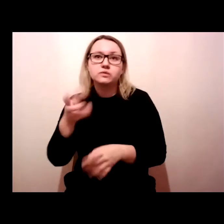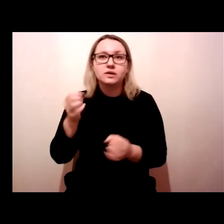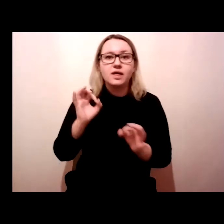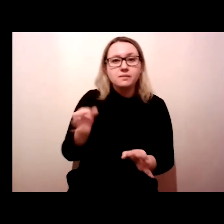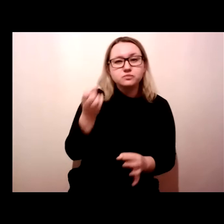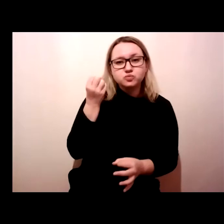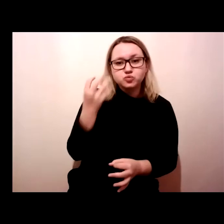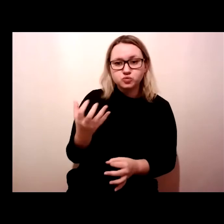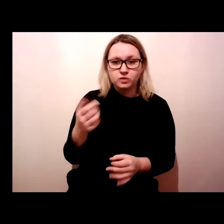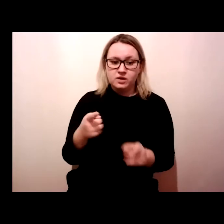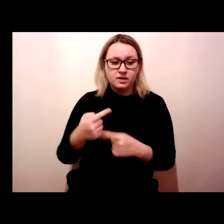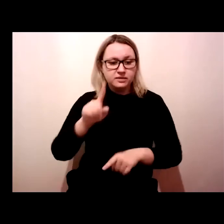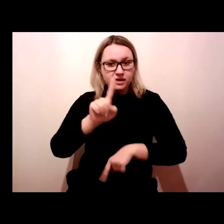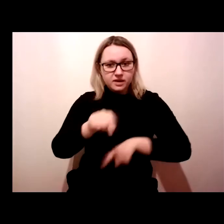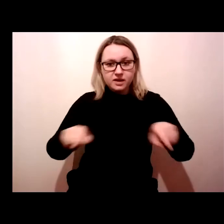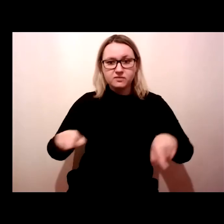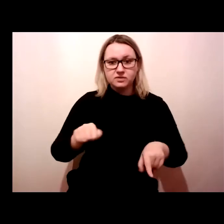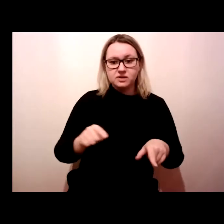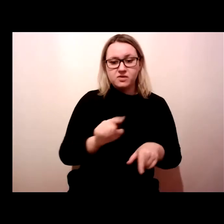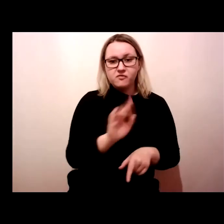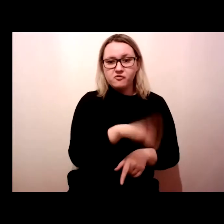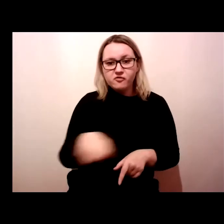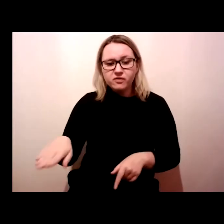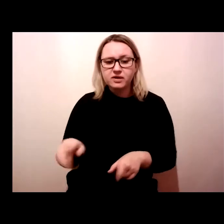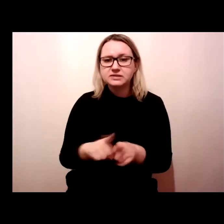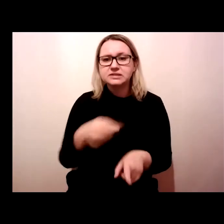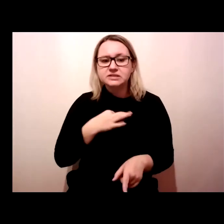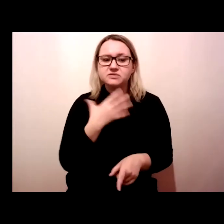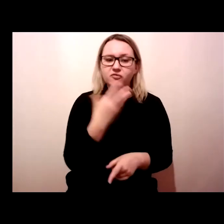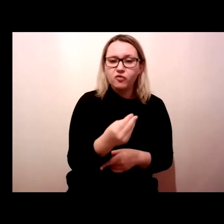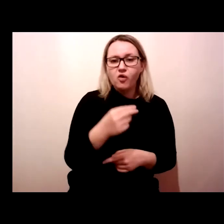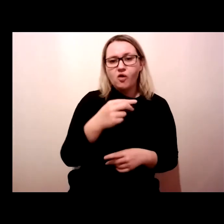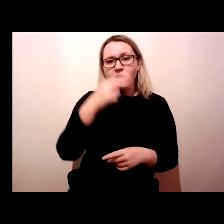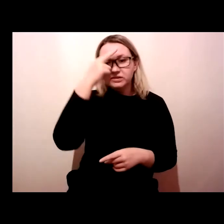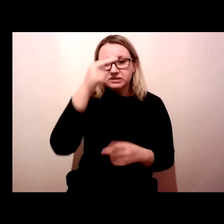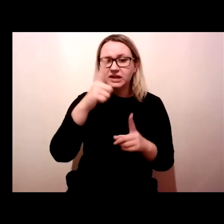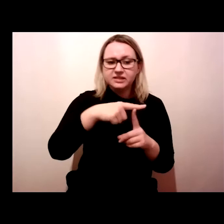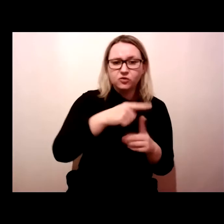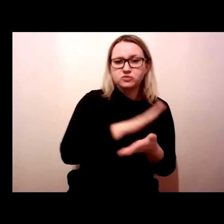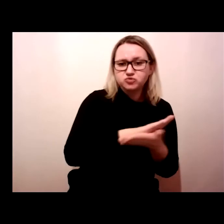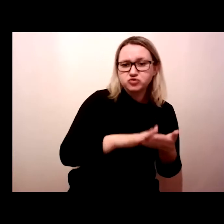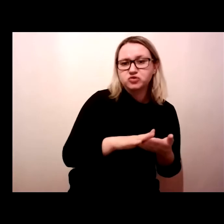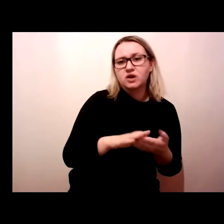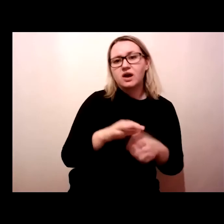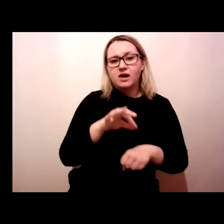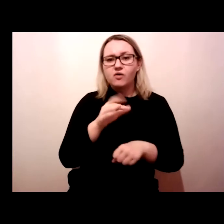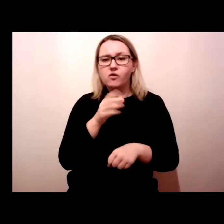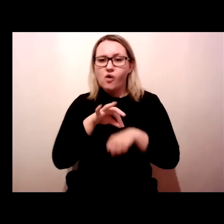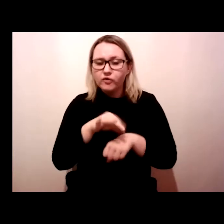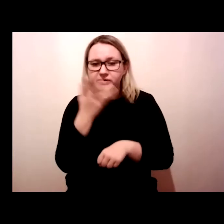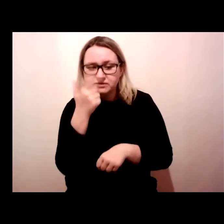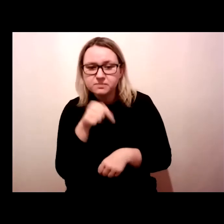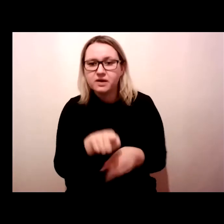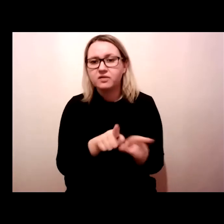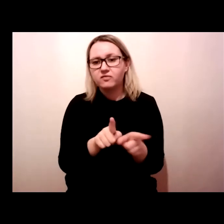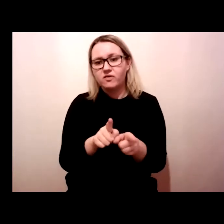there is a lack of empathy in Lithuania, because every child, irrespective of his